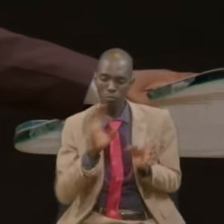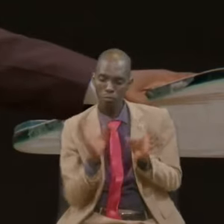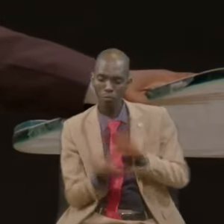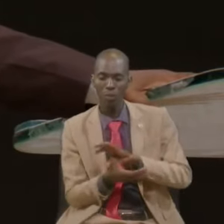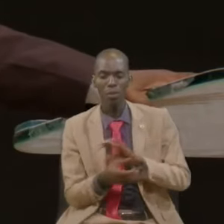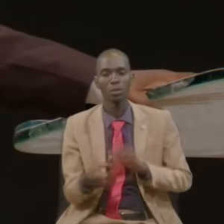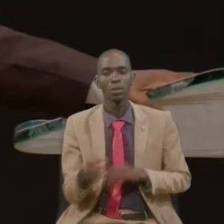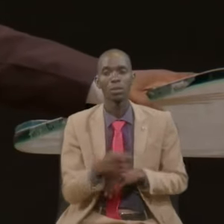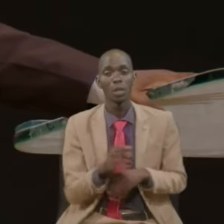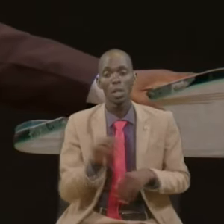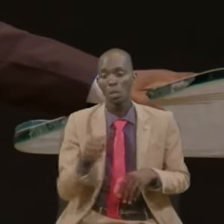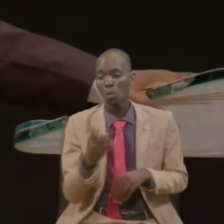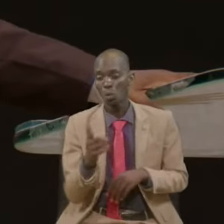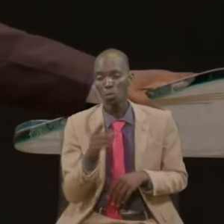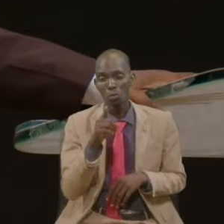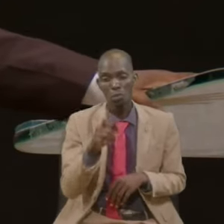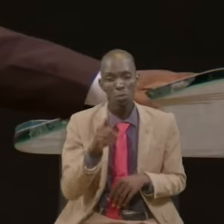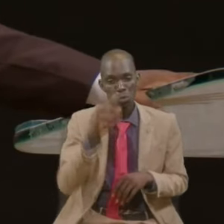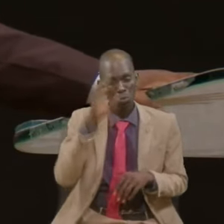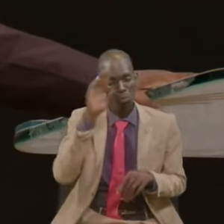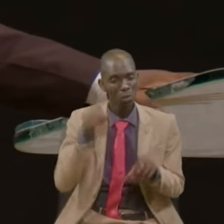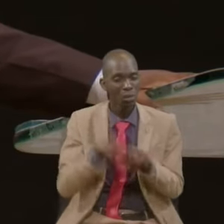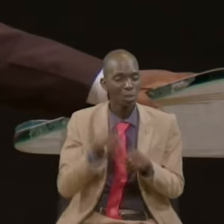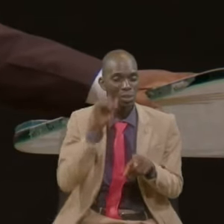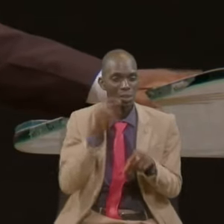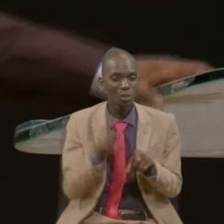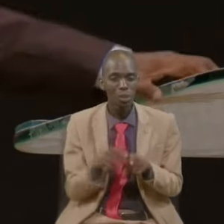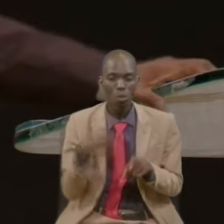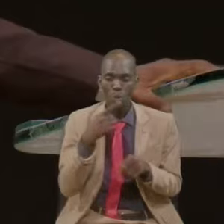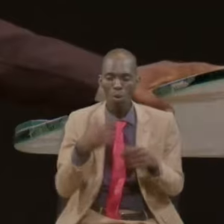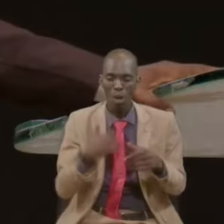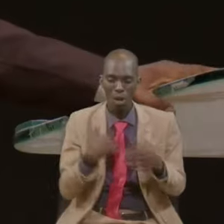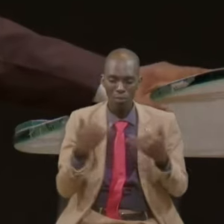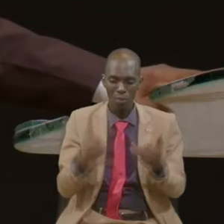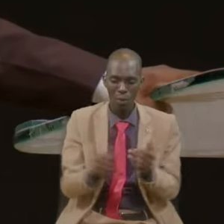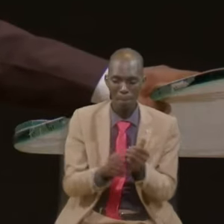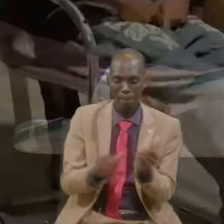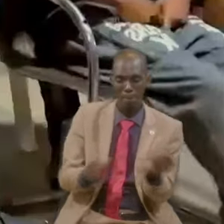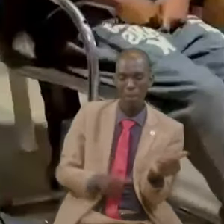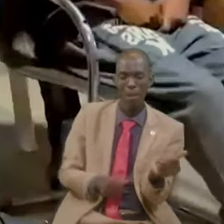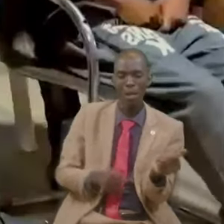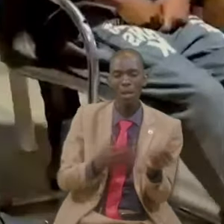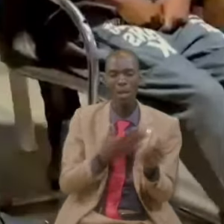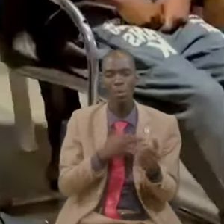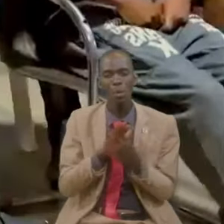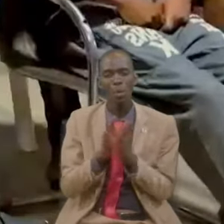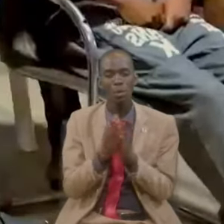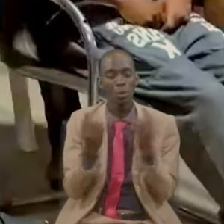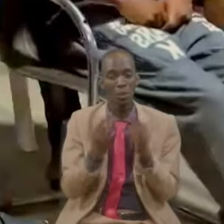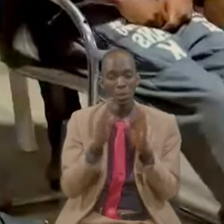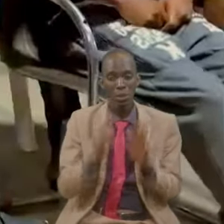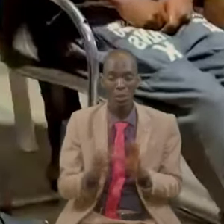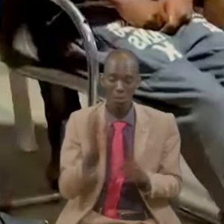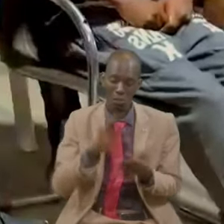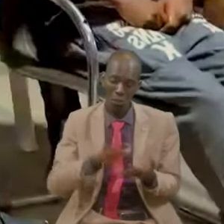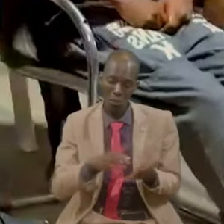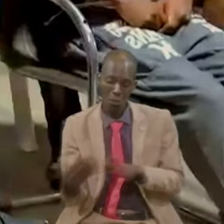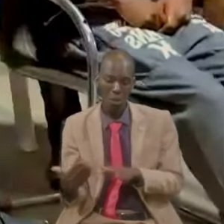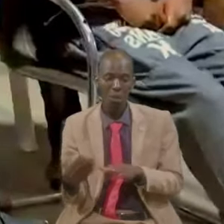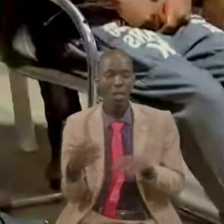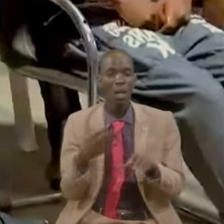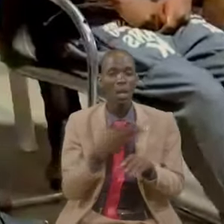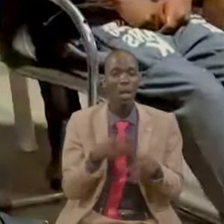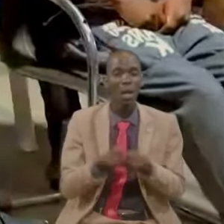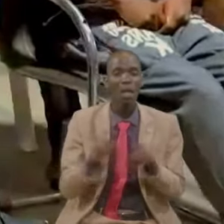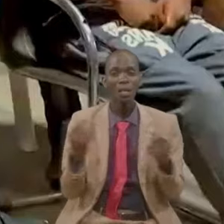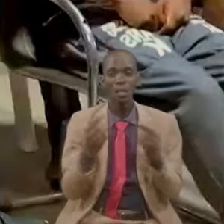any of you, brethren, he backslides, he becomes a sinner. If he dies in that condition, he dies as a